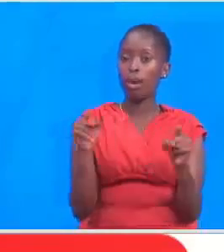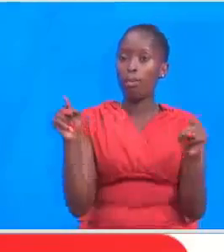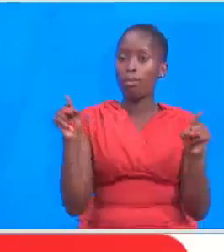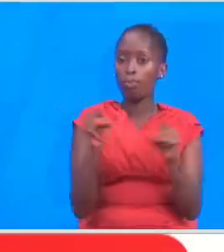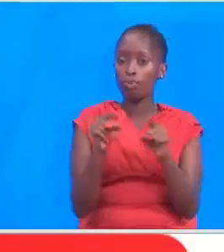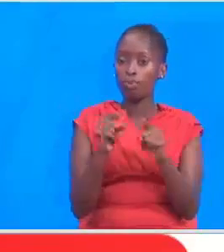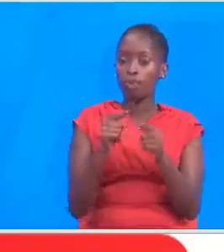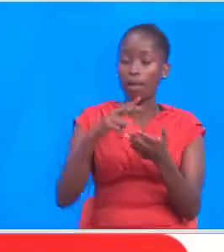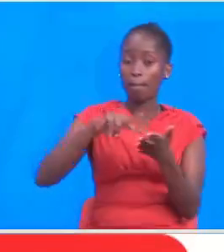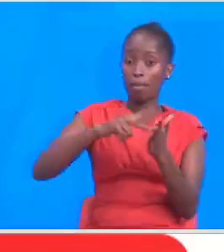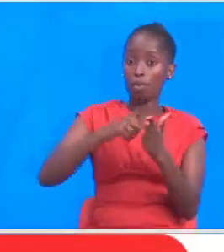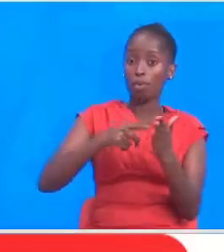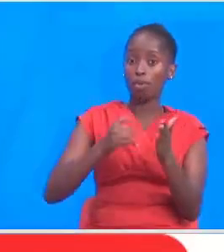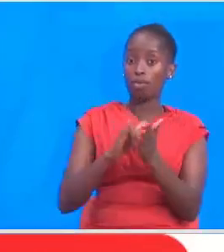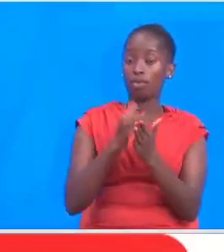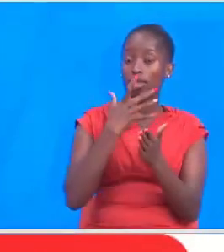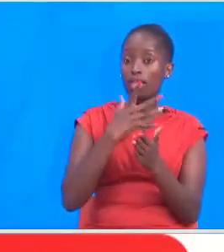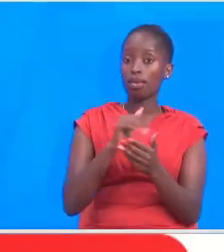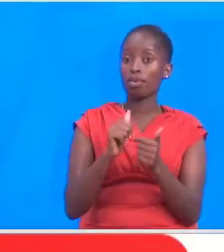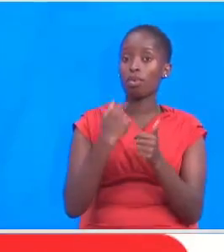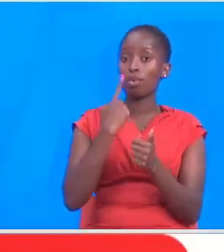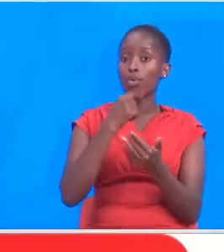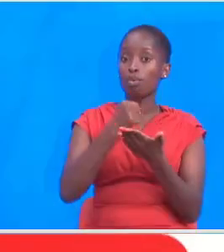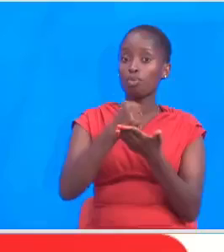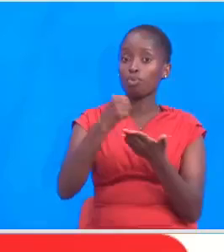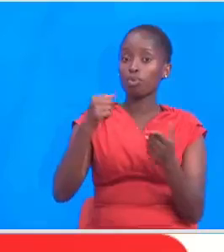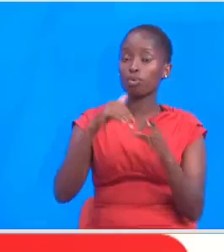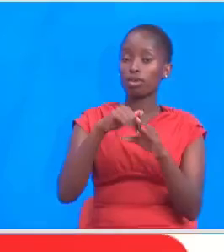governor impeached in a previous regime should be